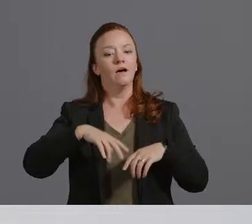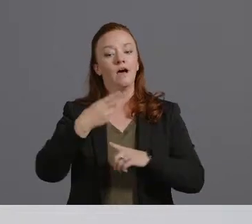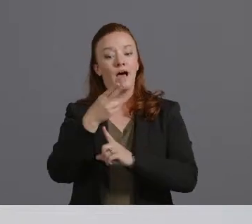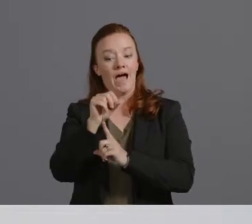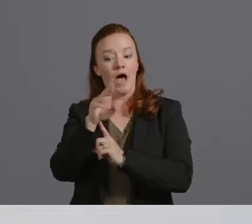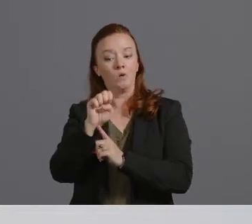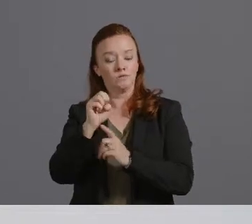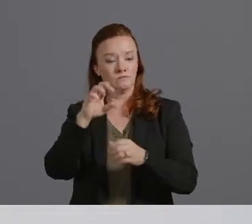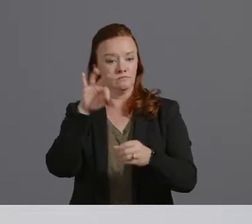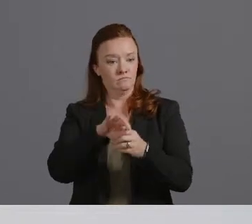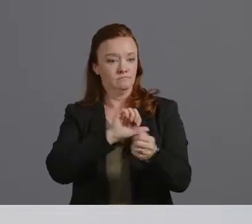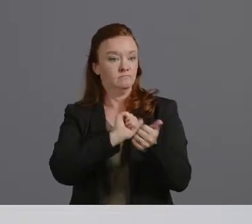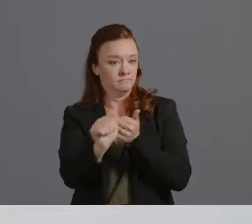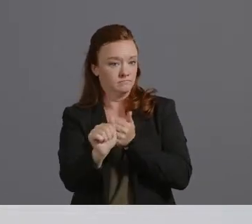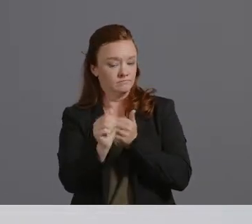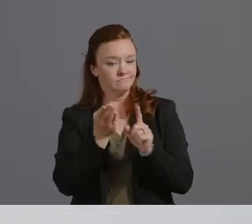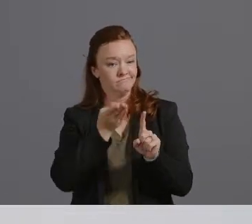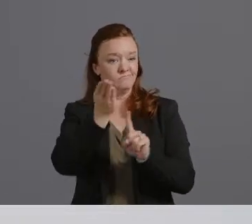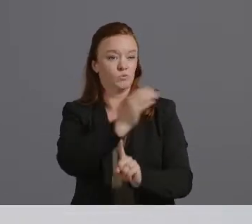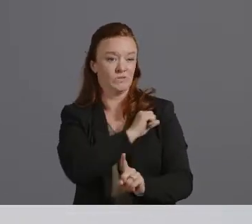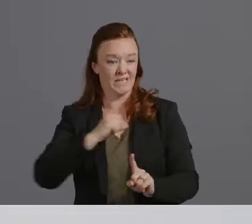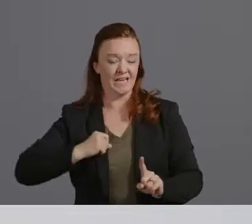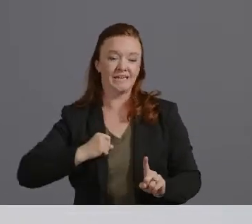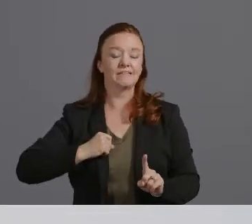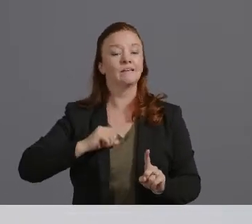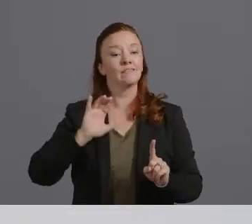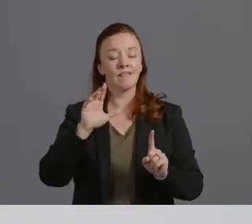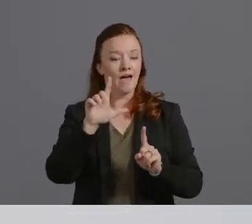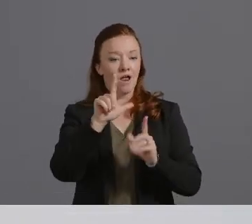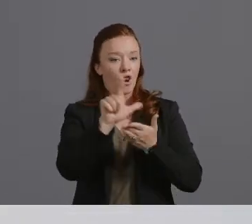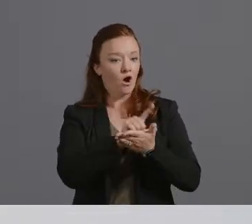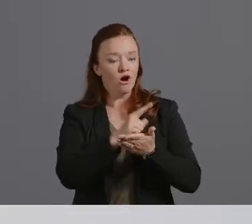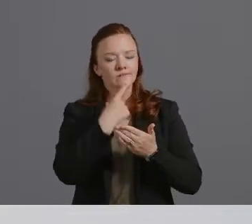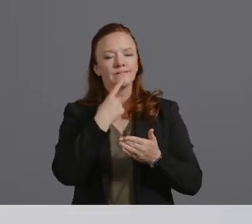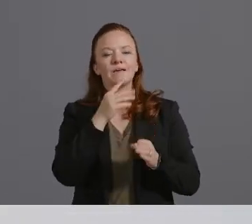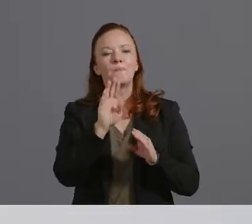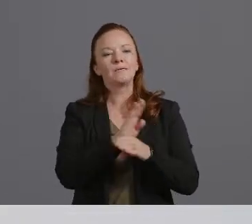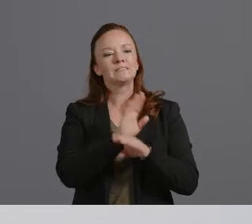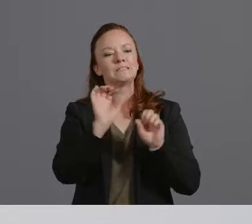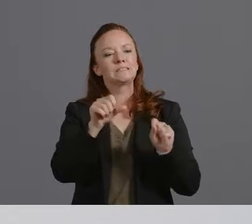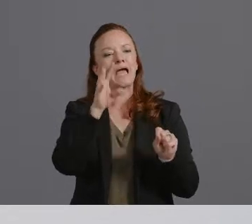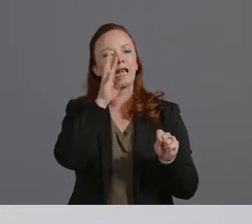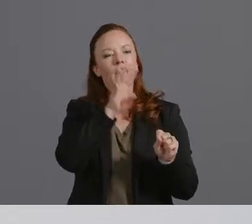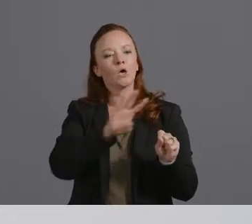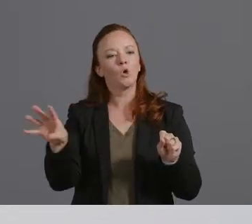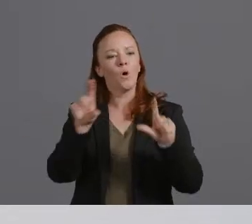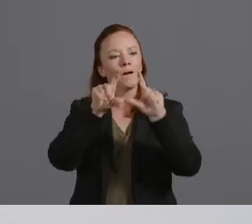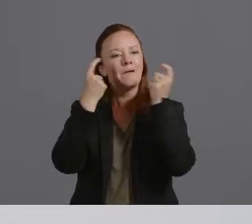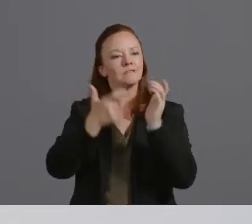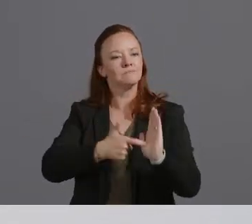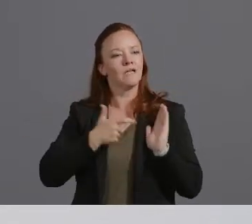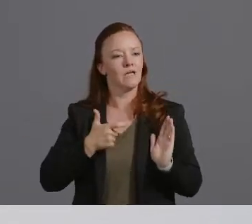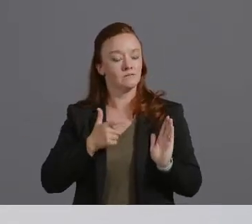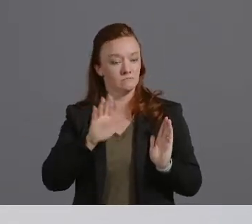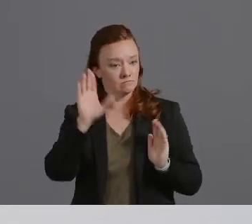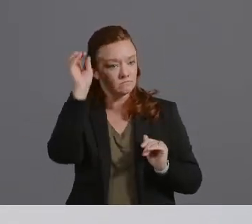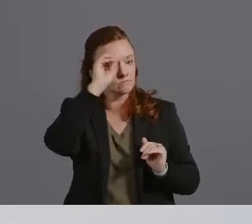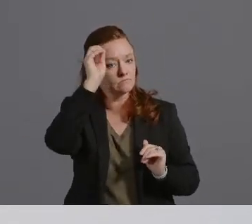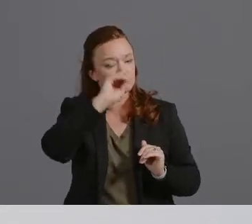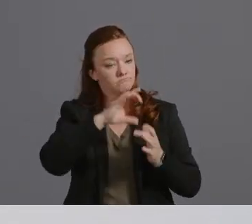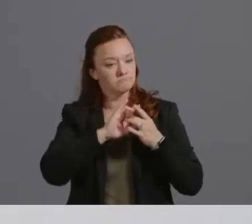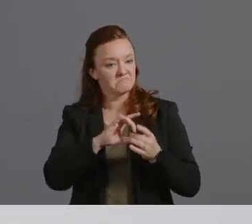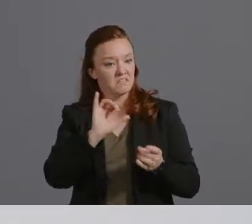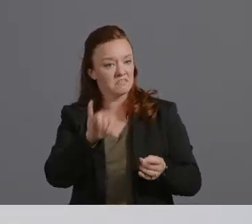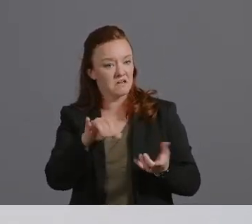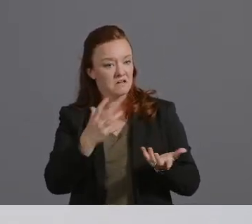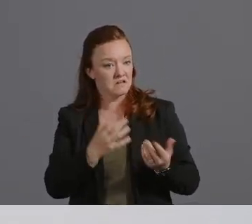that businesses can ignore mask mandates. Do you care to say what you think of such a law that would allow business to tell you